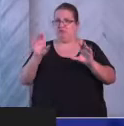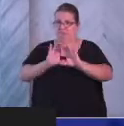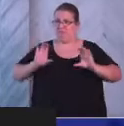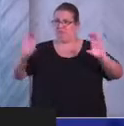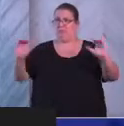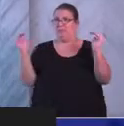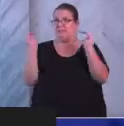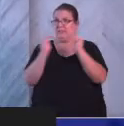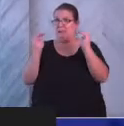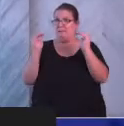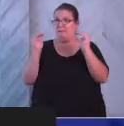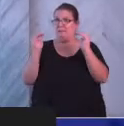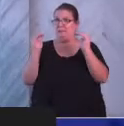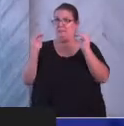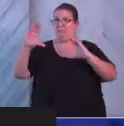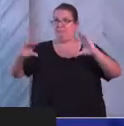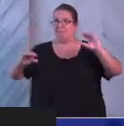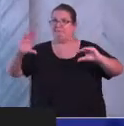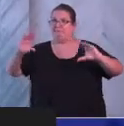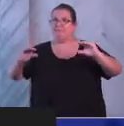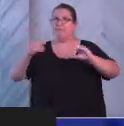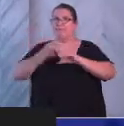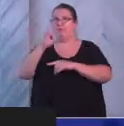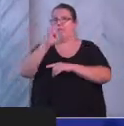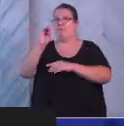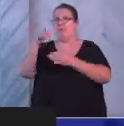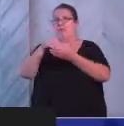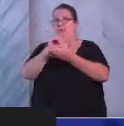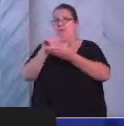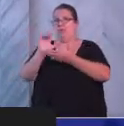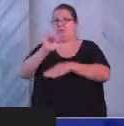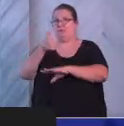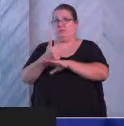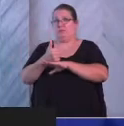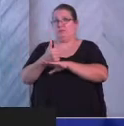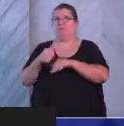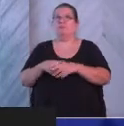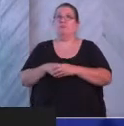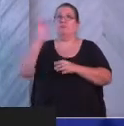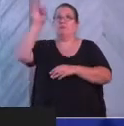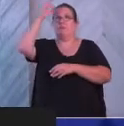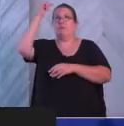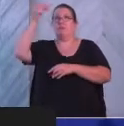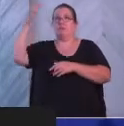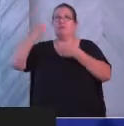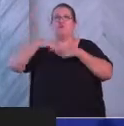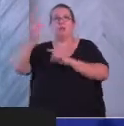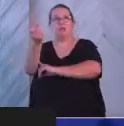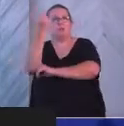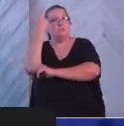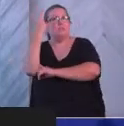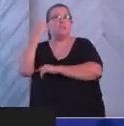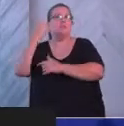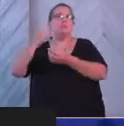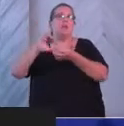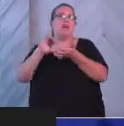to the exact same amount of money of the $40,000 which was established? And so what the federal government wants to wrap their head around is how